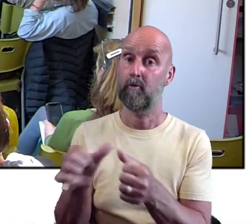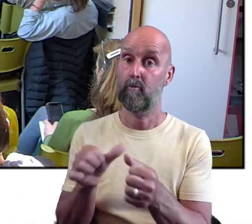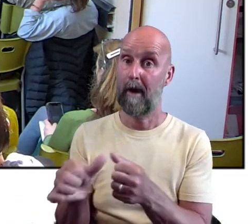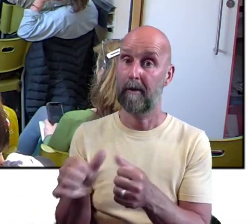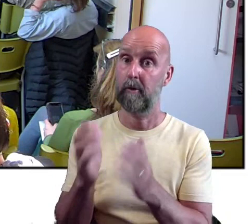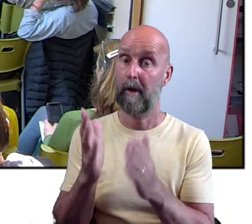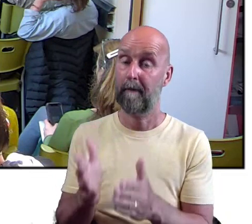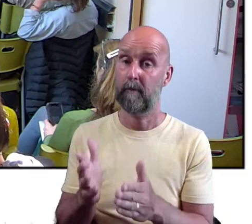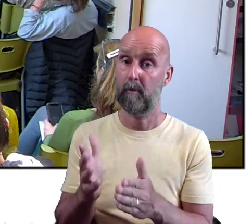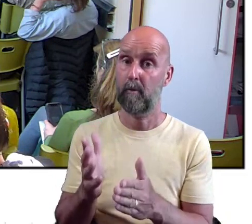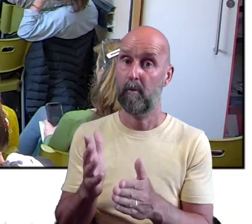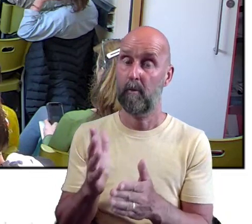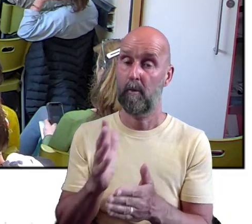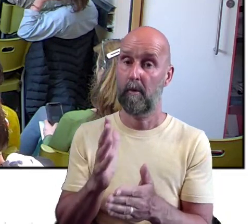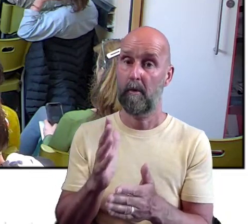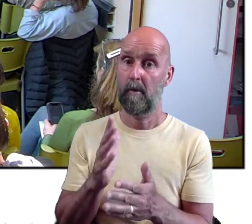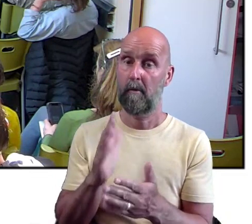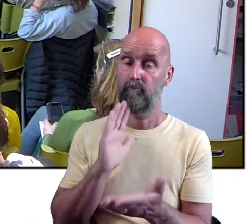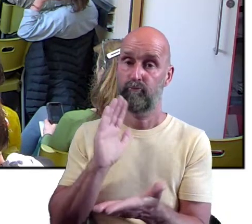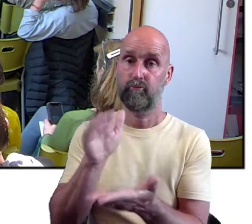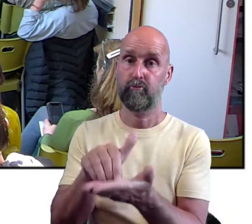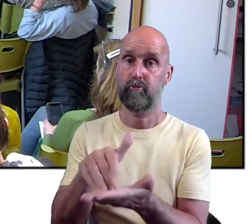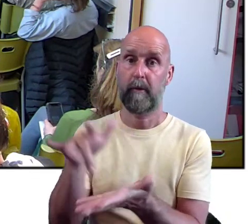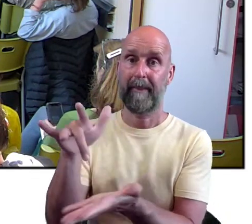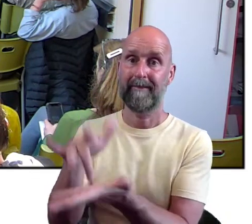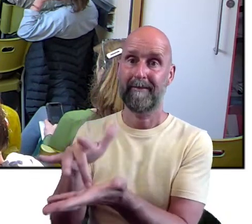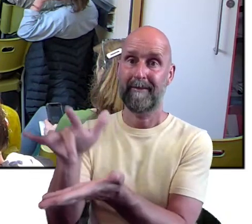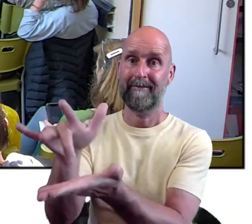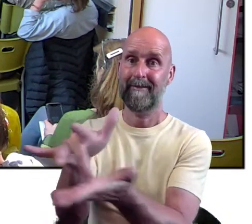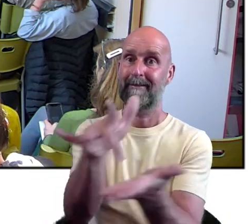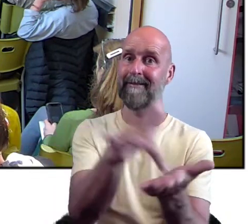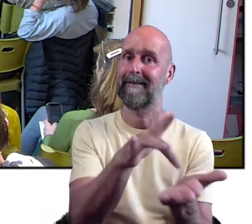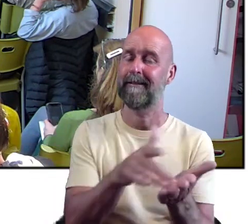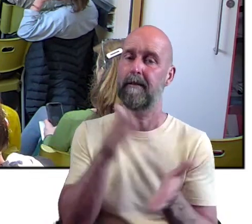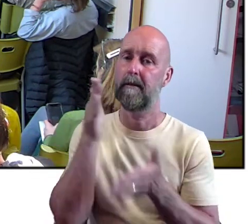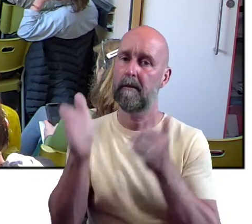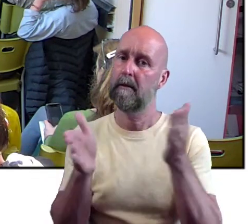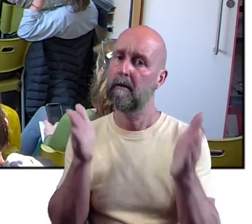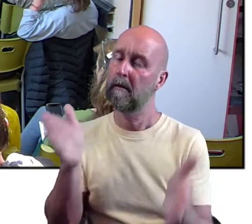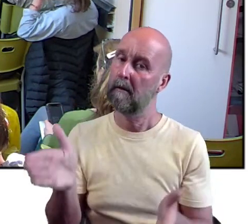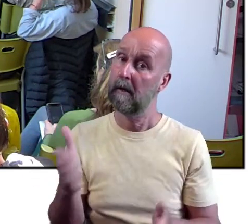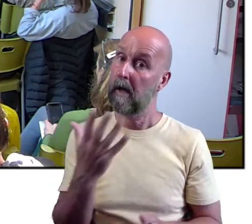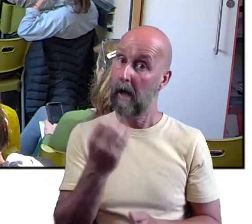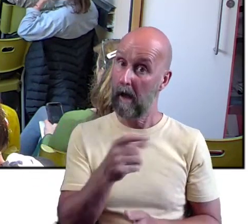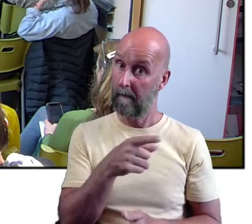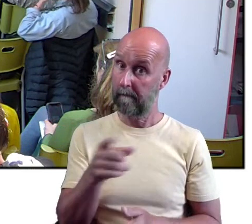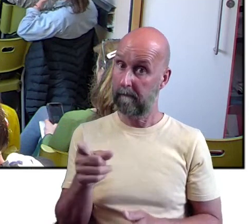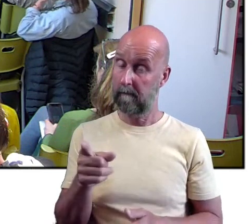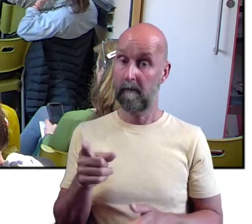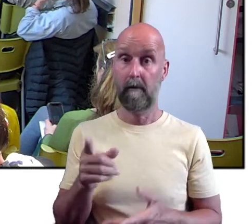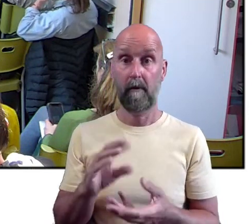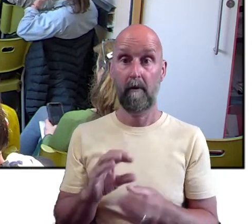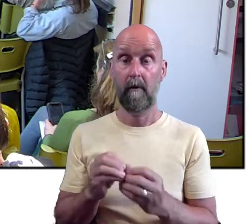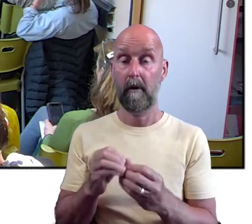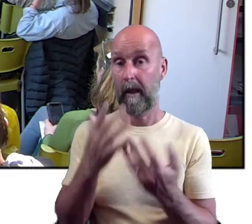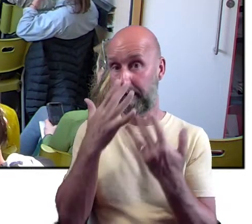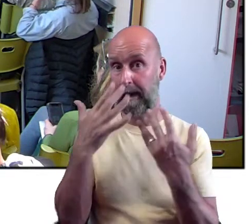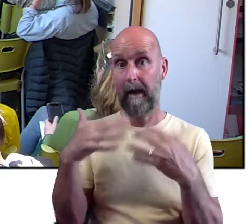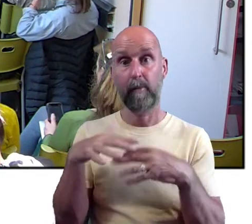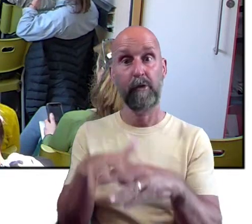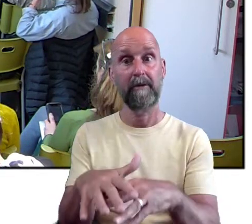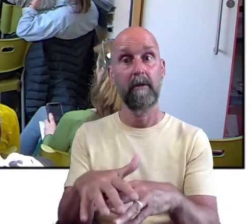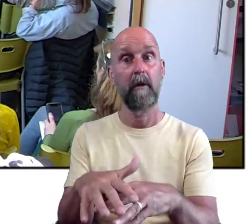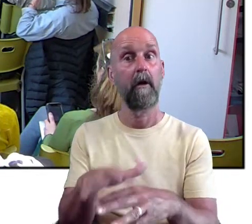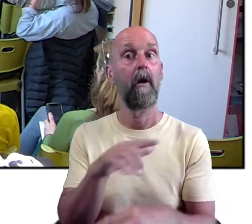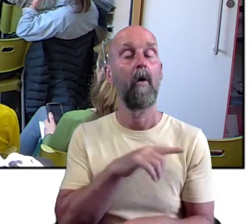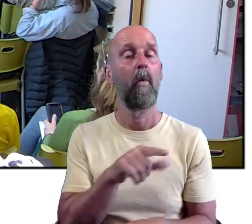able to get to whatever city. Yes. Is there anything you've seen where you can sort of create like a hybrid? Because the problem with creating a new,